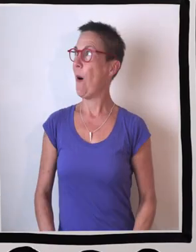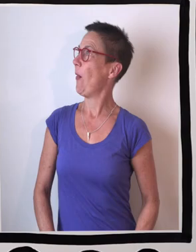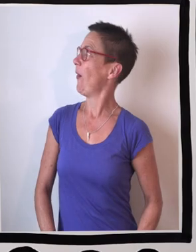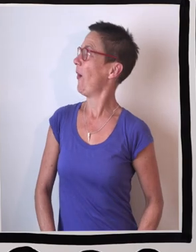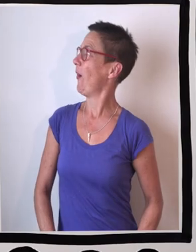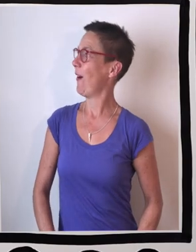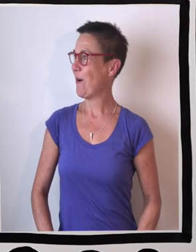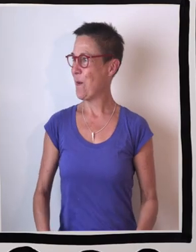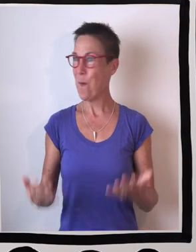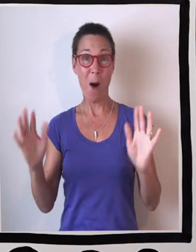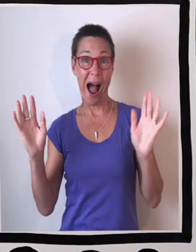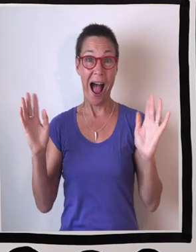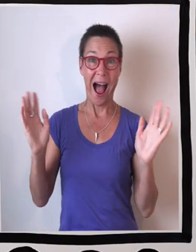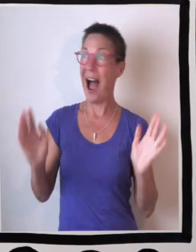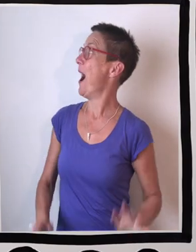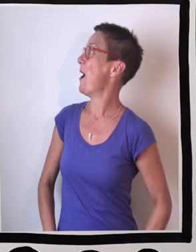finger football! Bing, ching, bong,